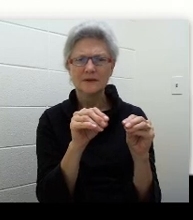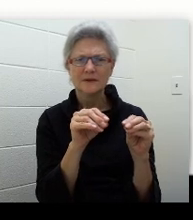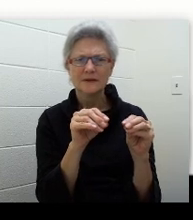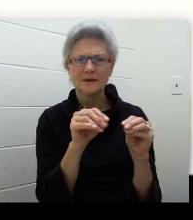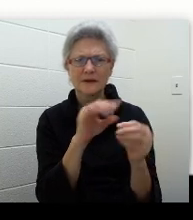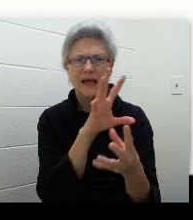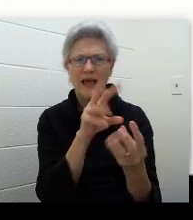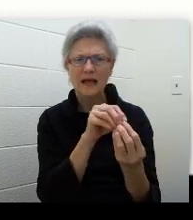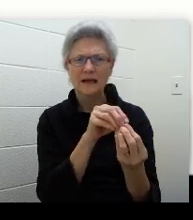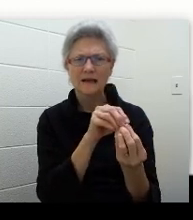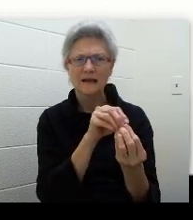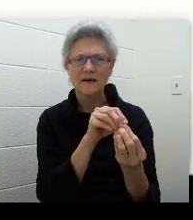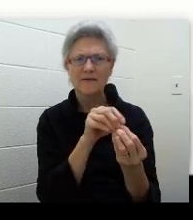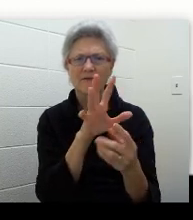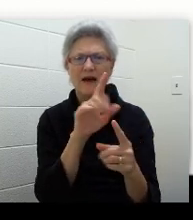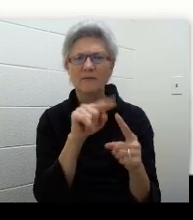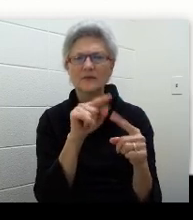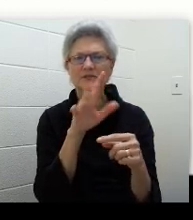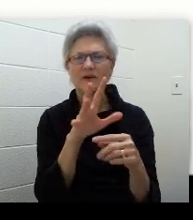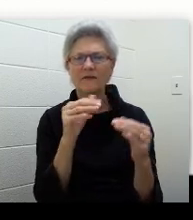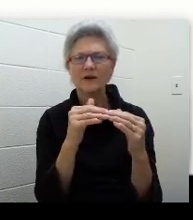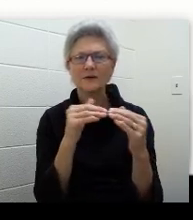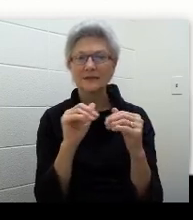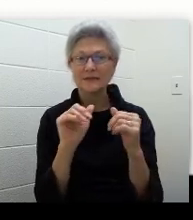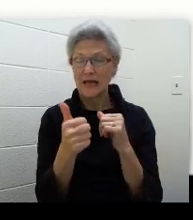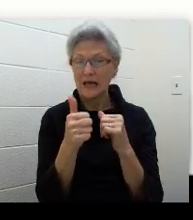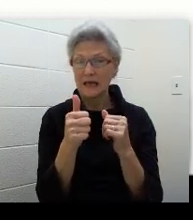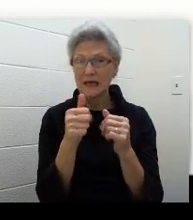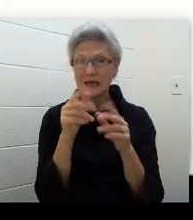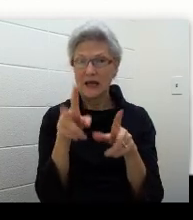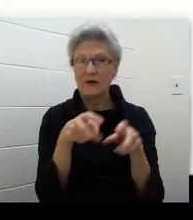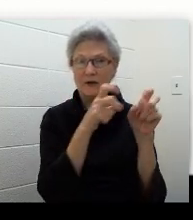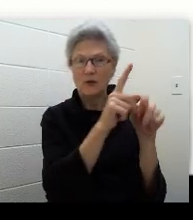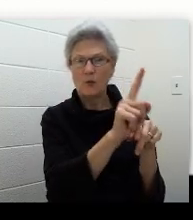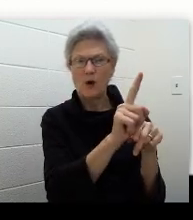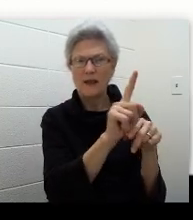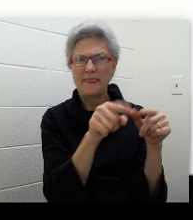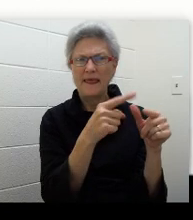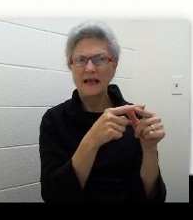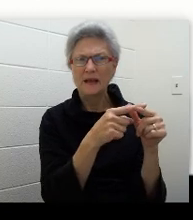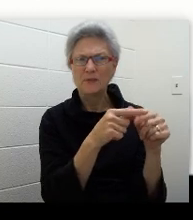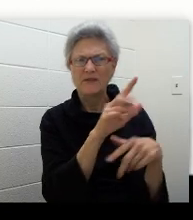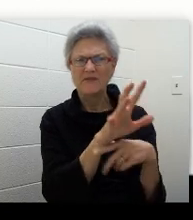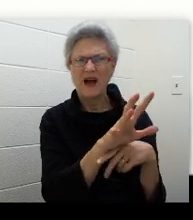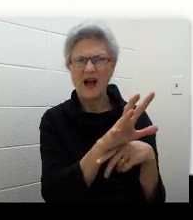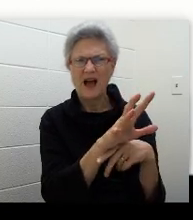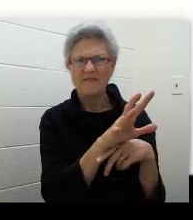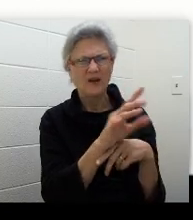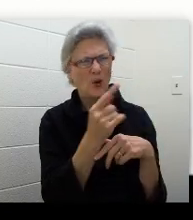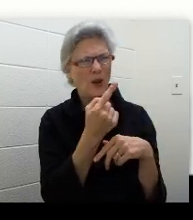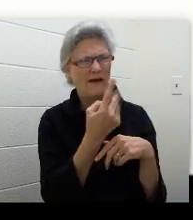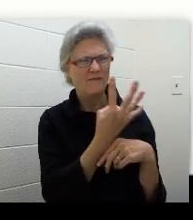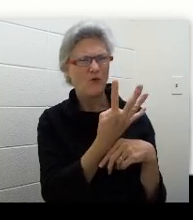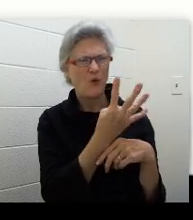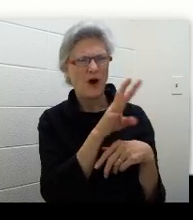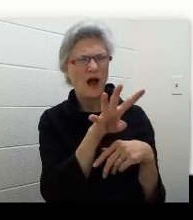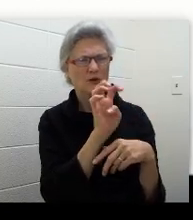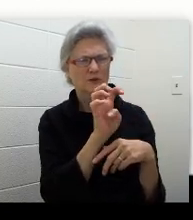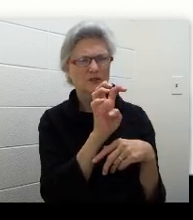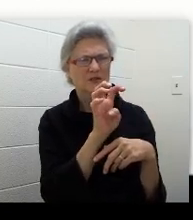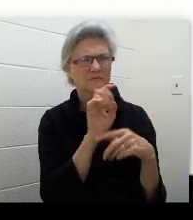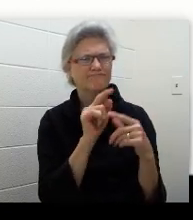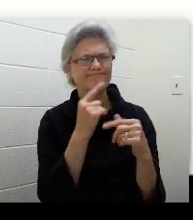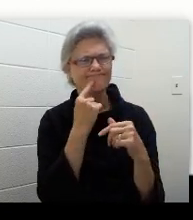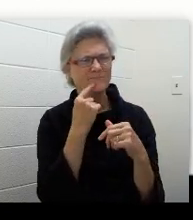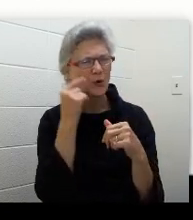added right here. 5 plus 5 is 10. He would have carried the 1. But then he put a 5, and he would only have 4 hundredths. So I'm